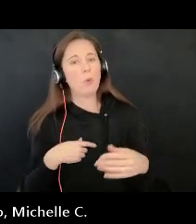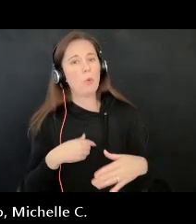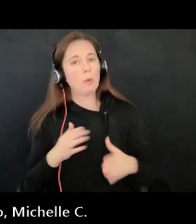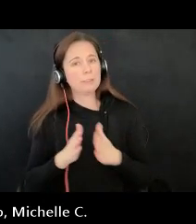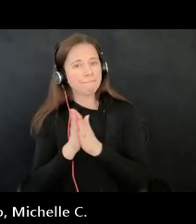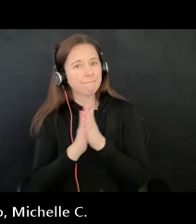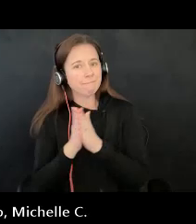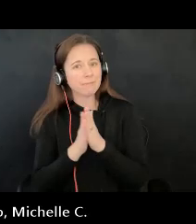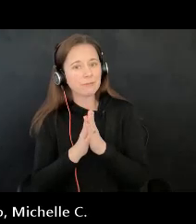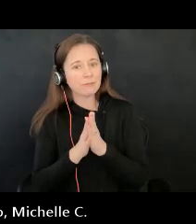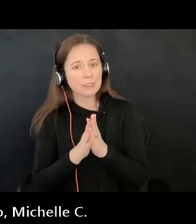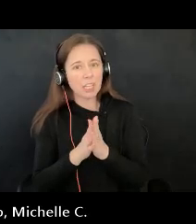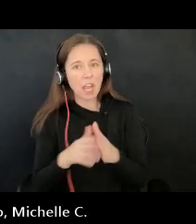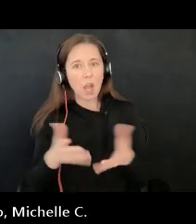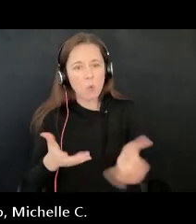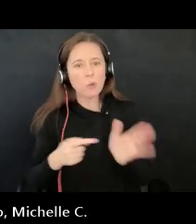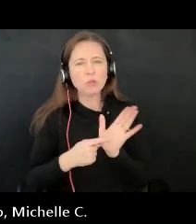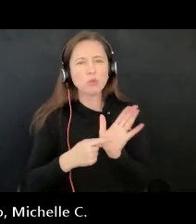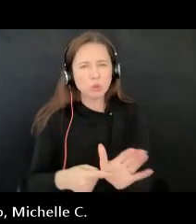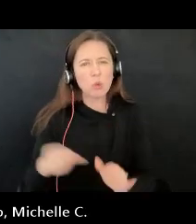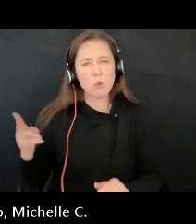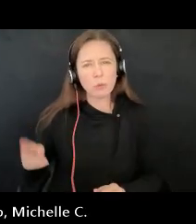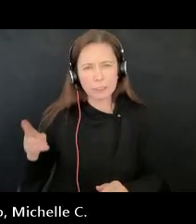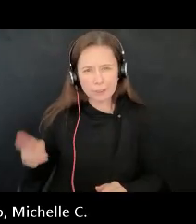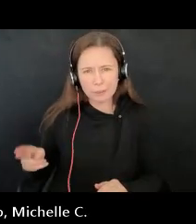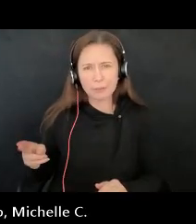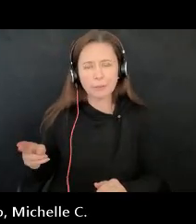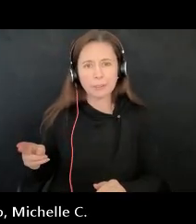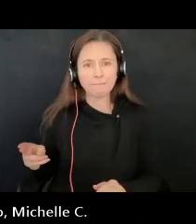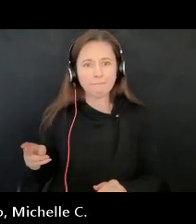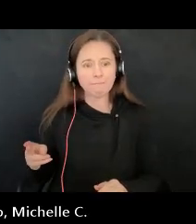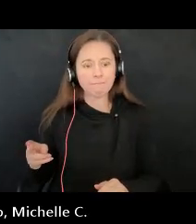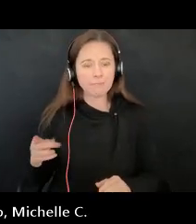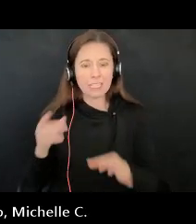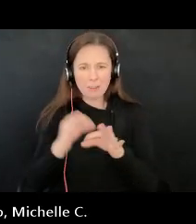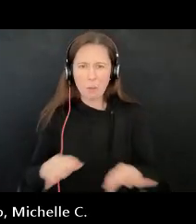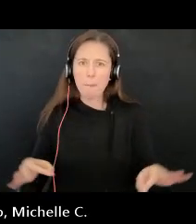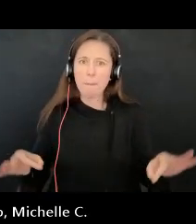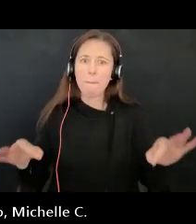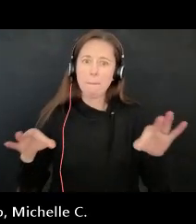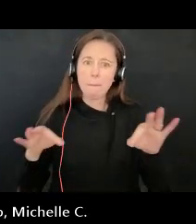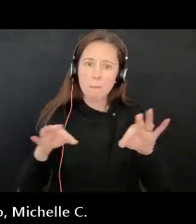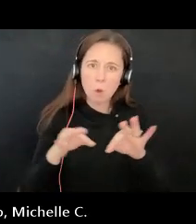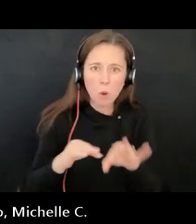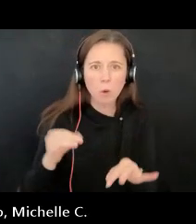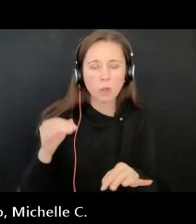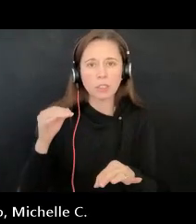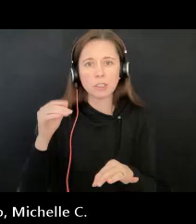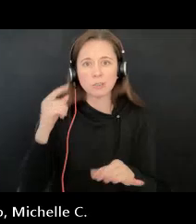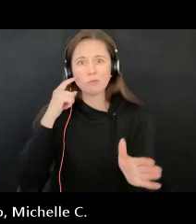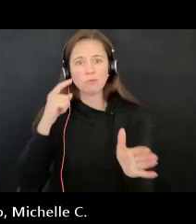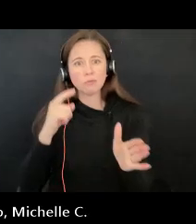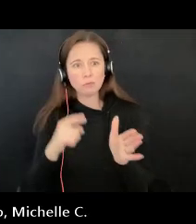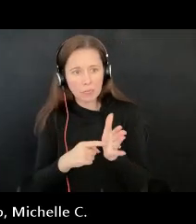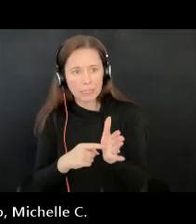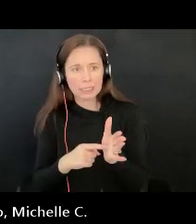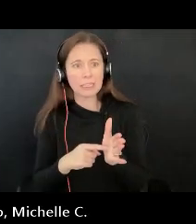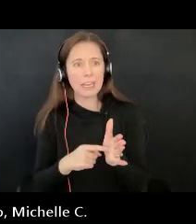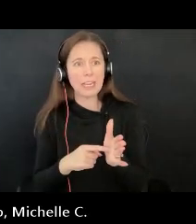of African Americans is key and core to the history of environmental stewardship. I think oftentimes we think of